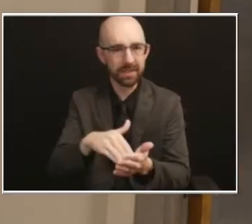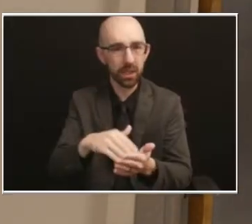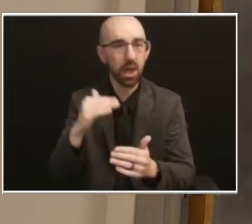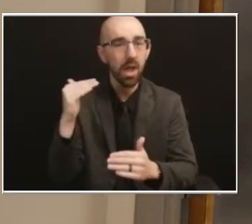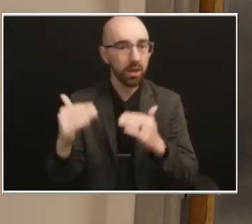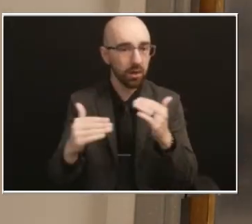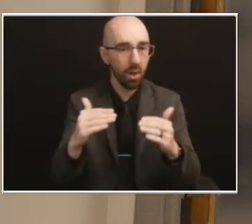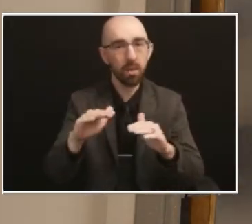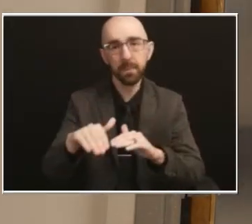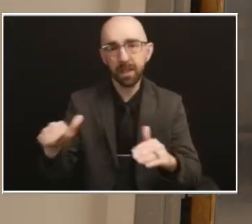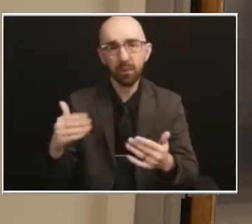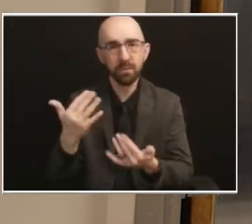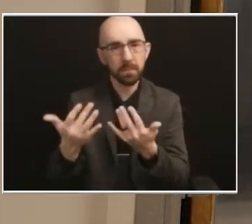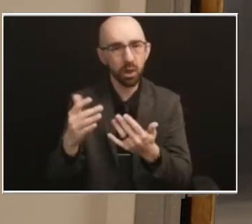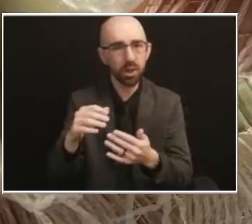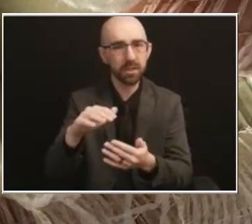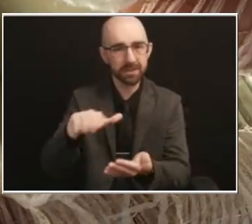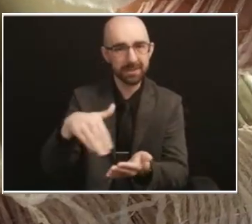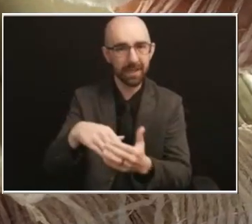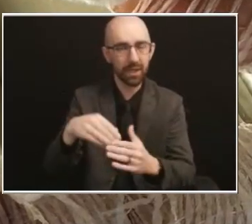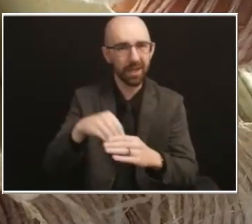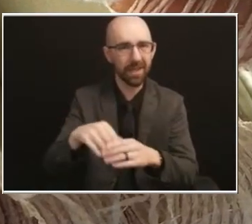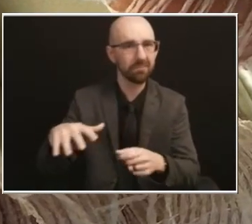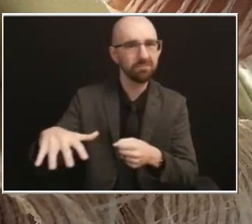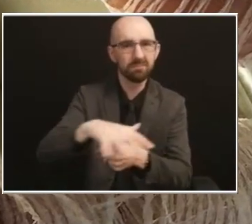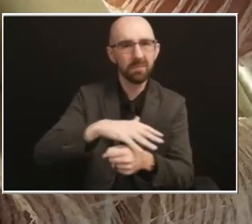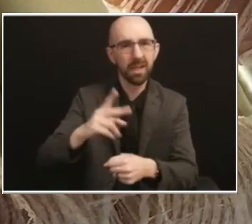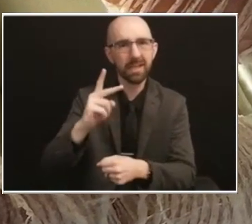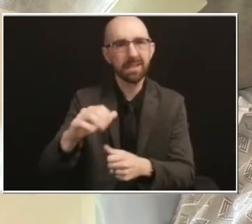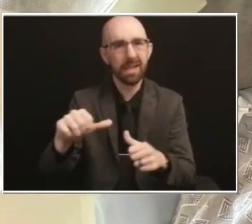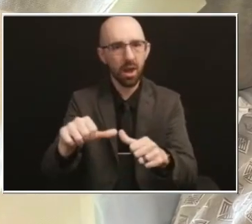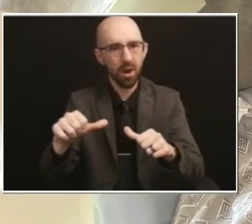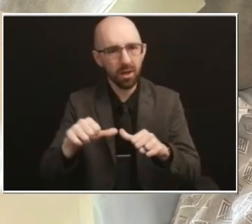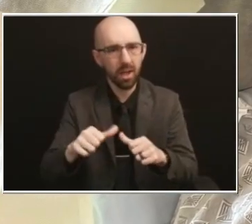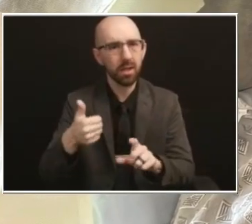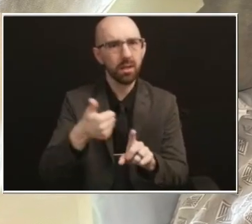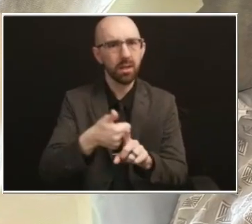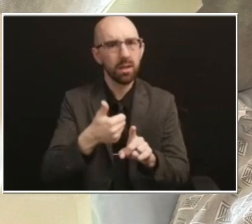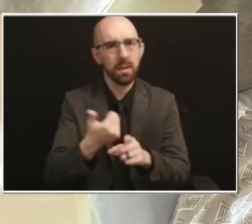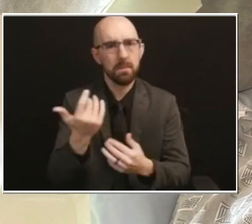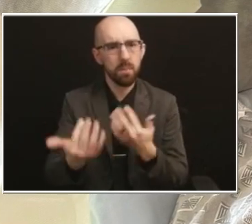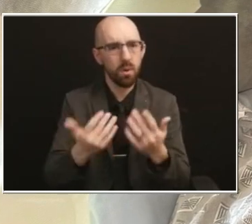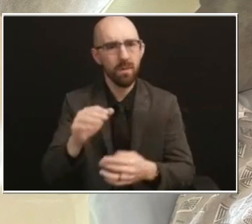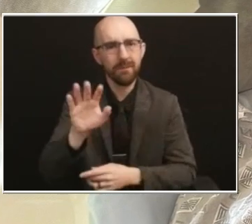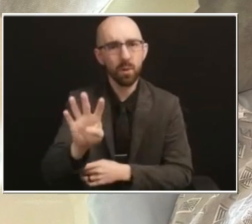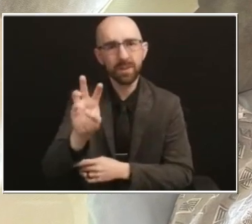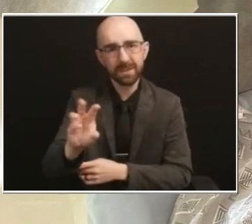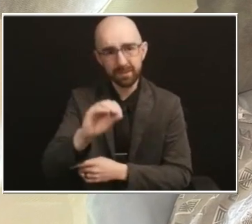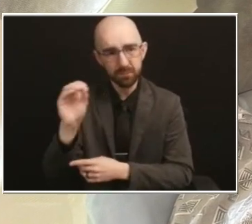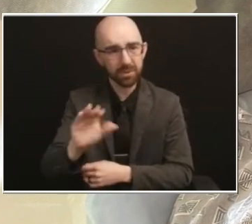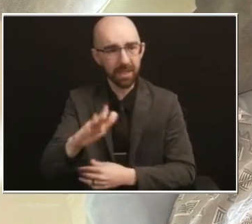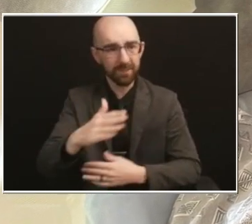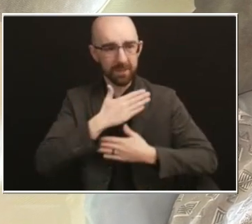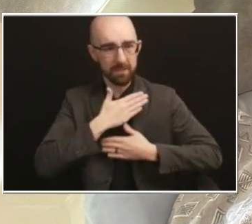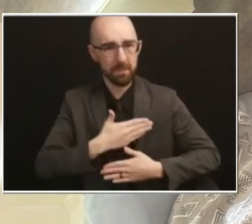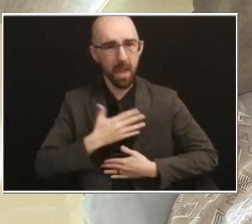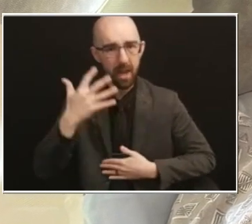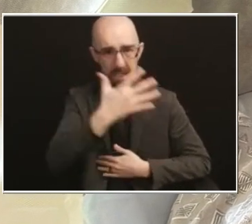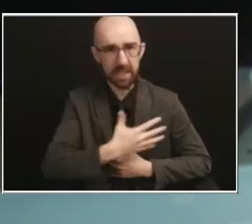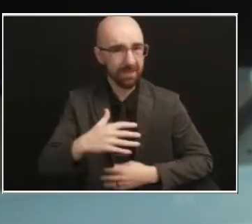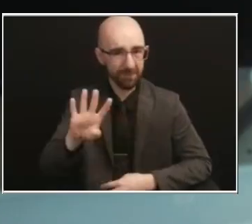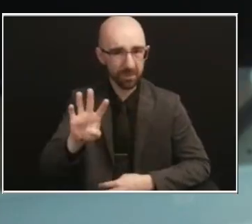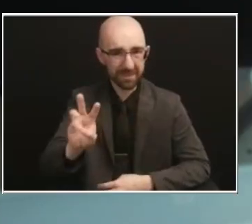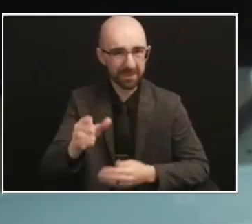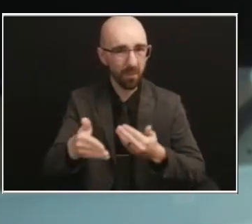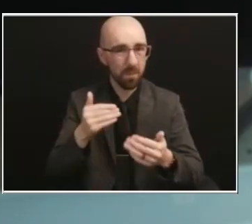the greater Kansas City area. And Ezra was burned on 46% of his body. So when you're up near 50%